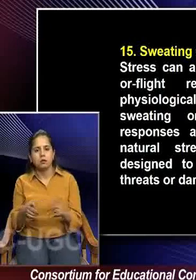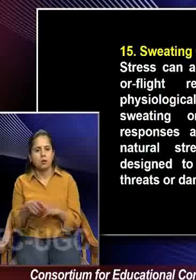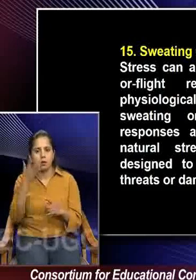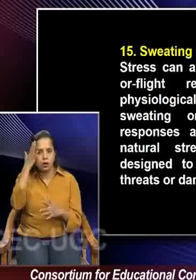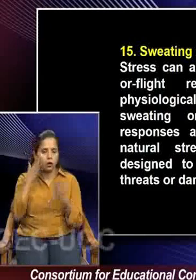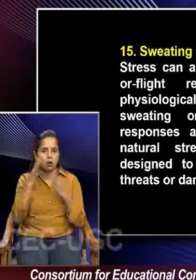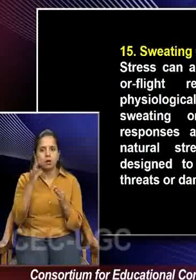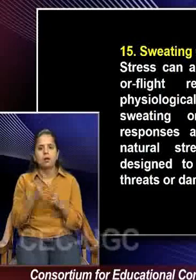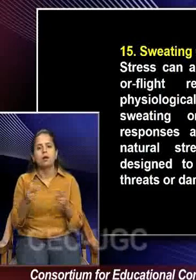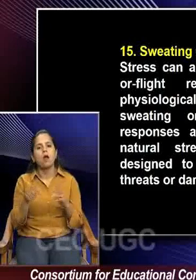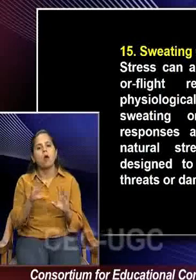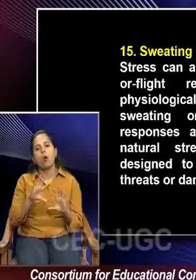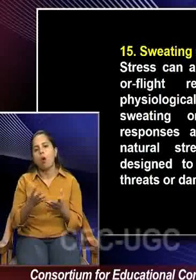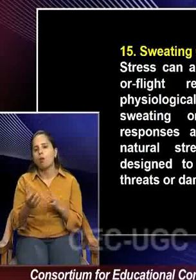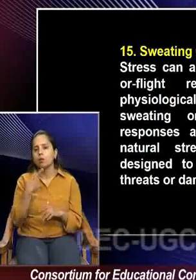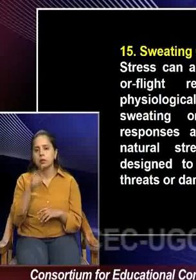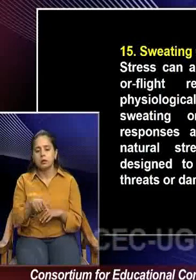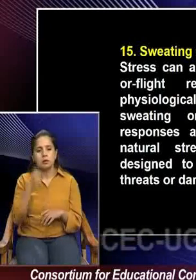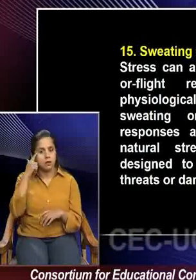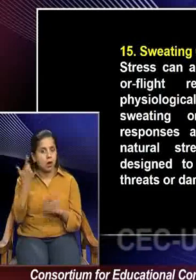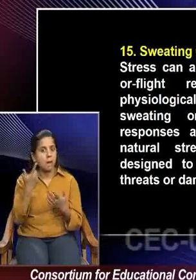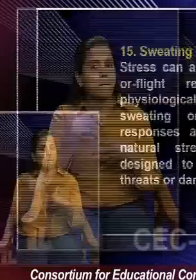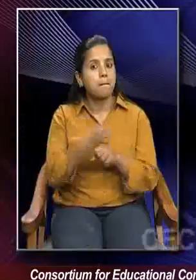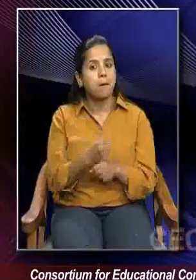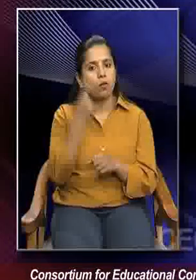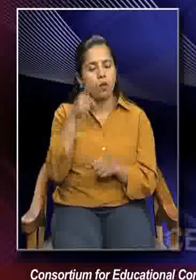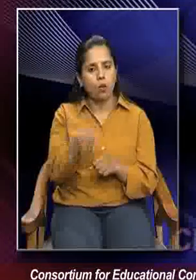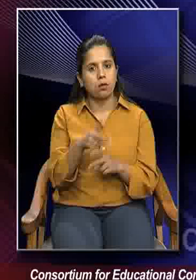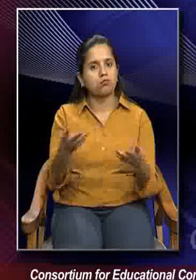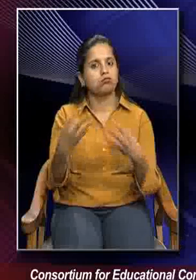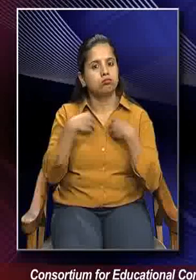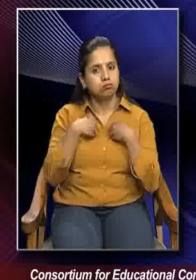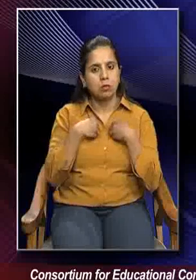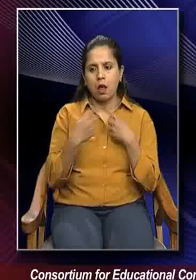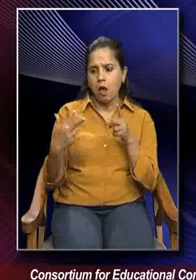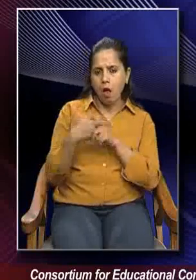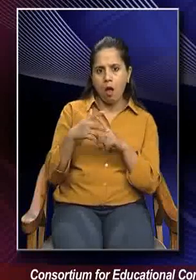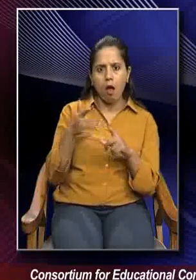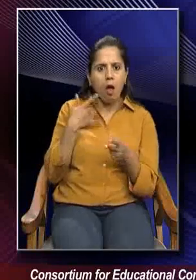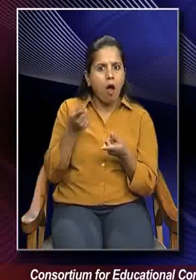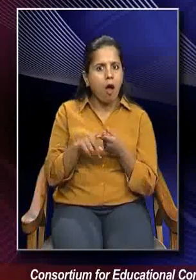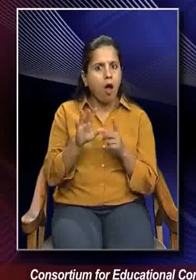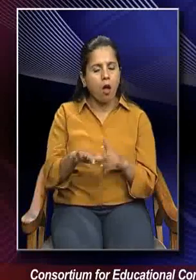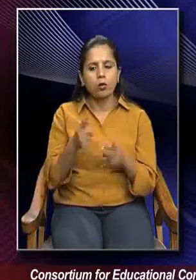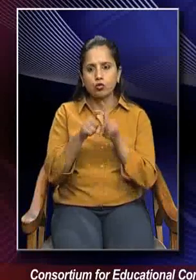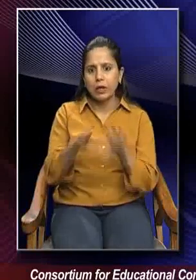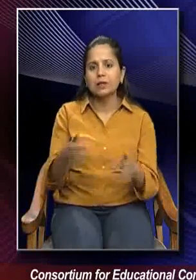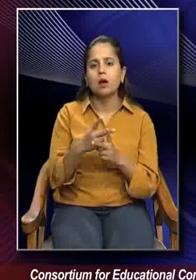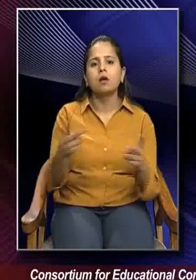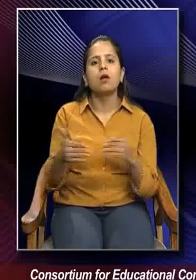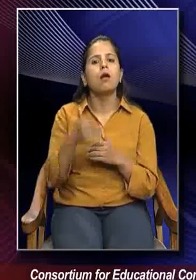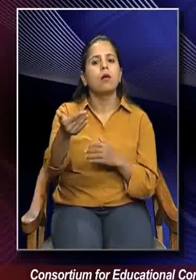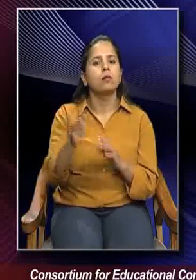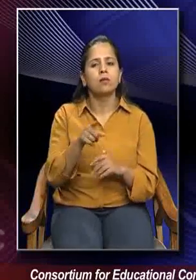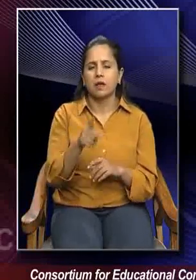system designed to prepare for perceived threats or dangers. It